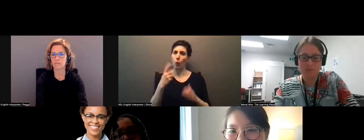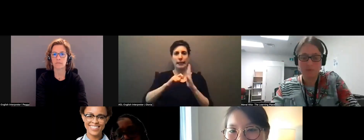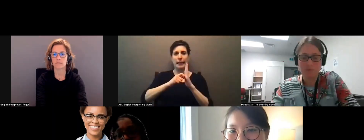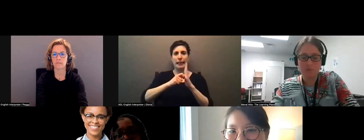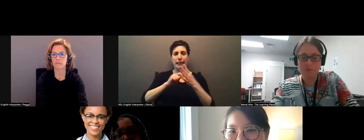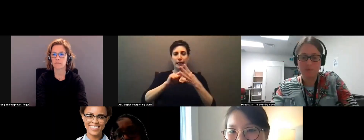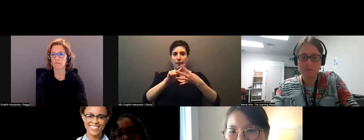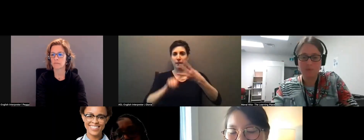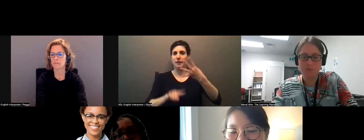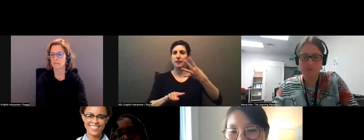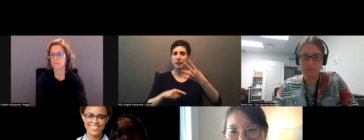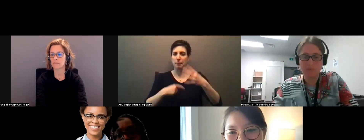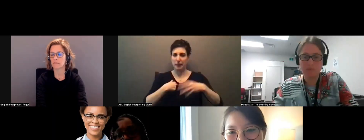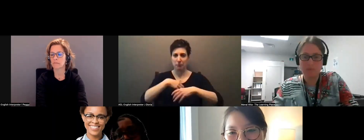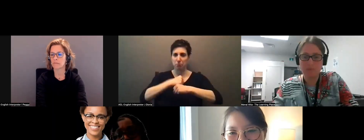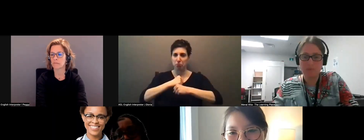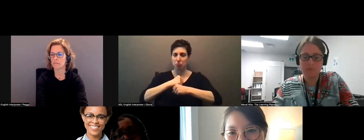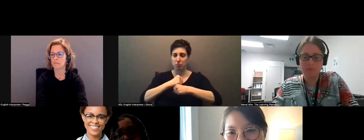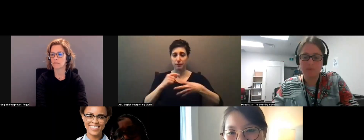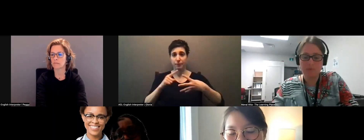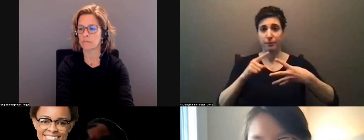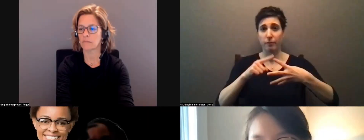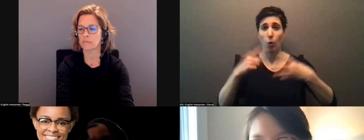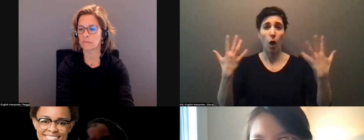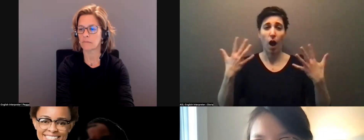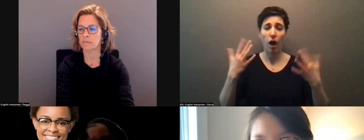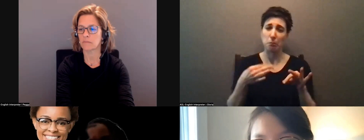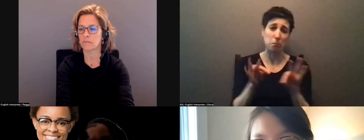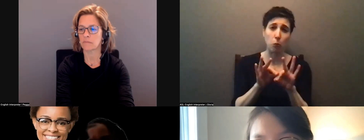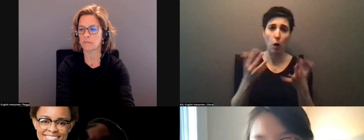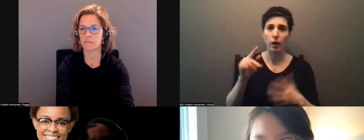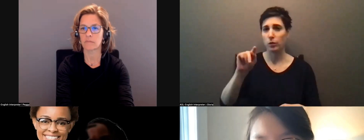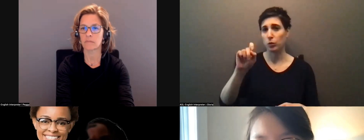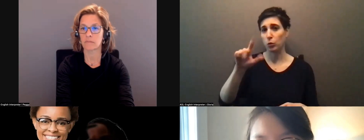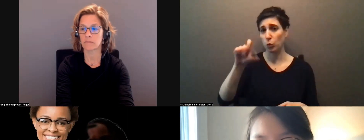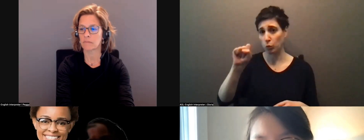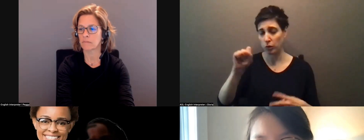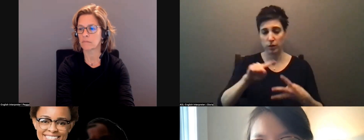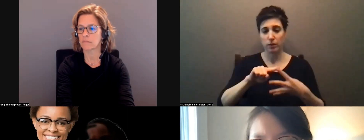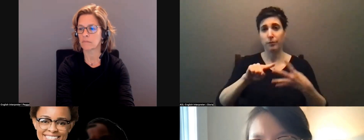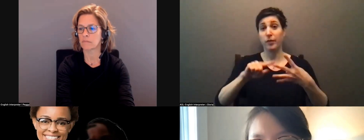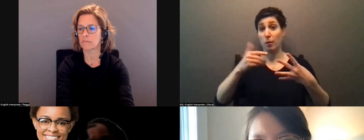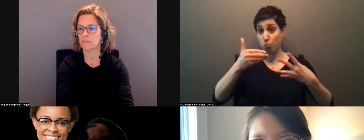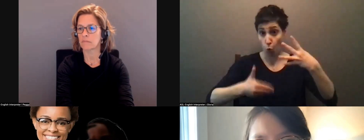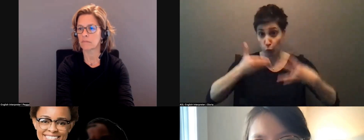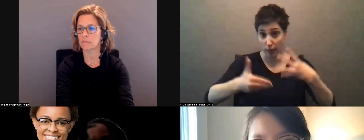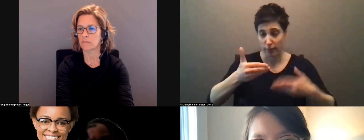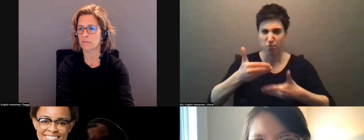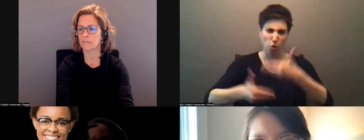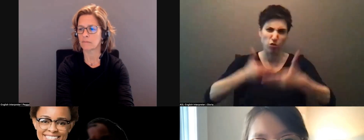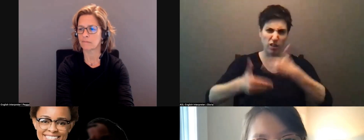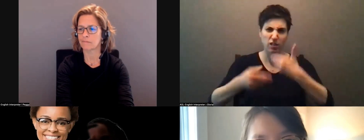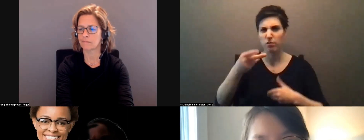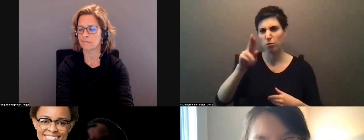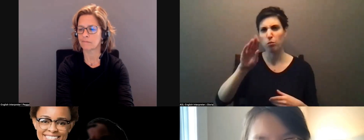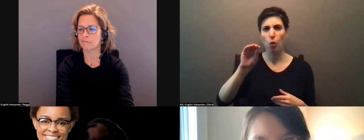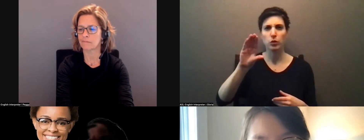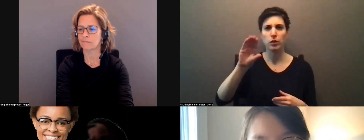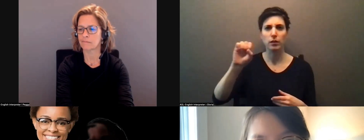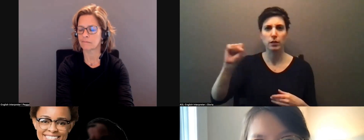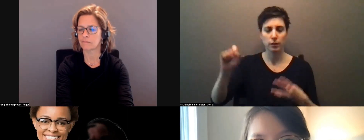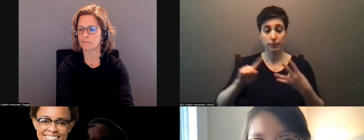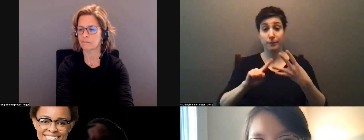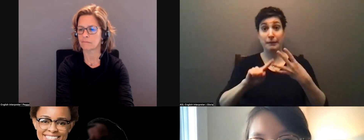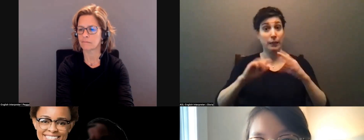up. And I think the first one is tools, and the second one is process. The third one I think of is